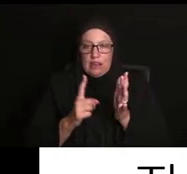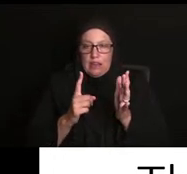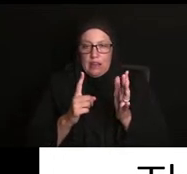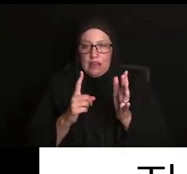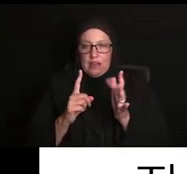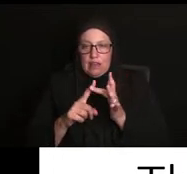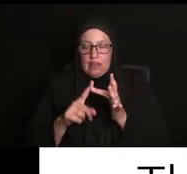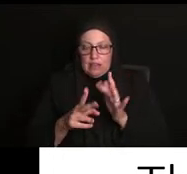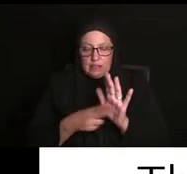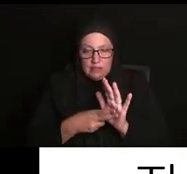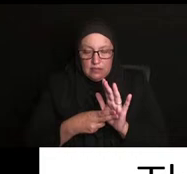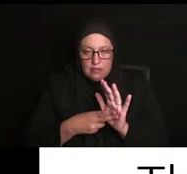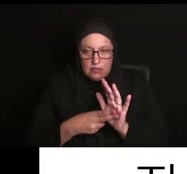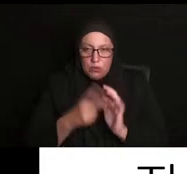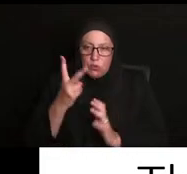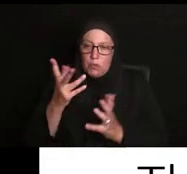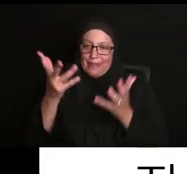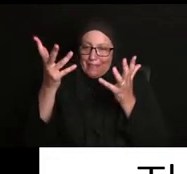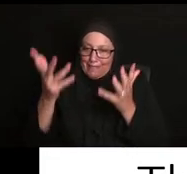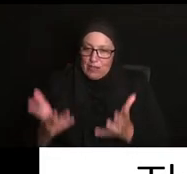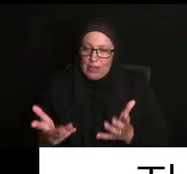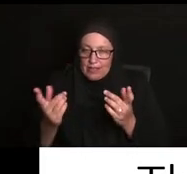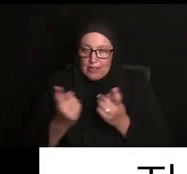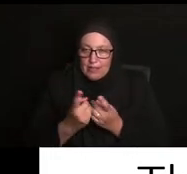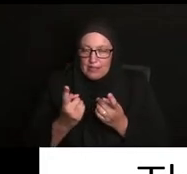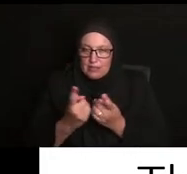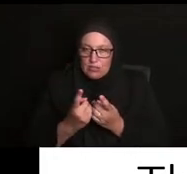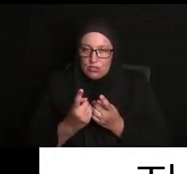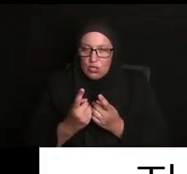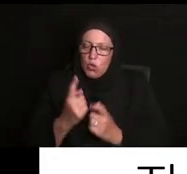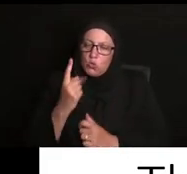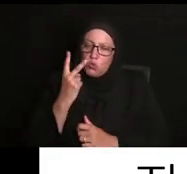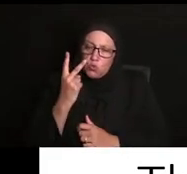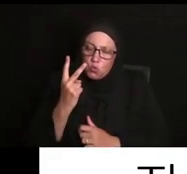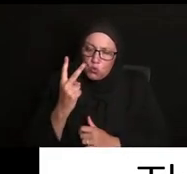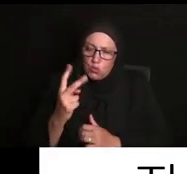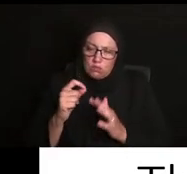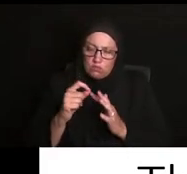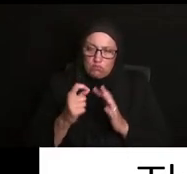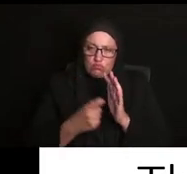two weighty things. But what it means is two precious things.